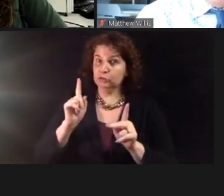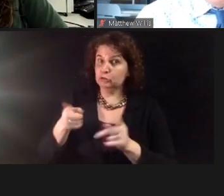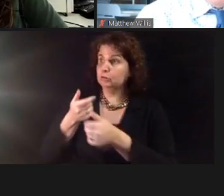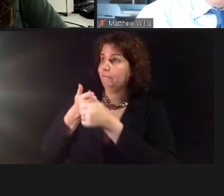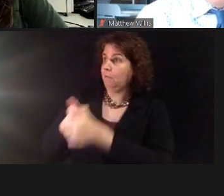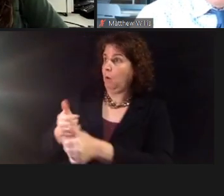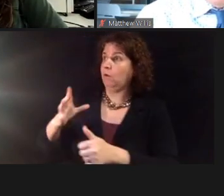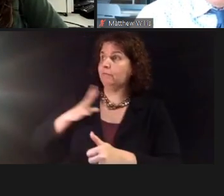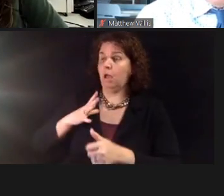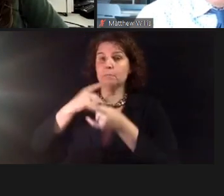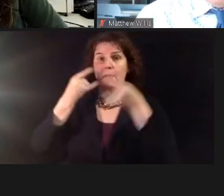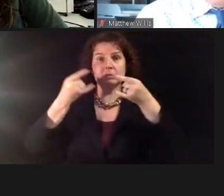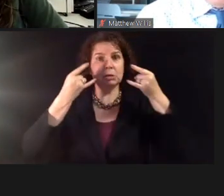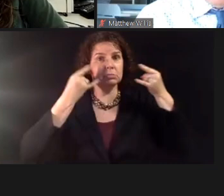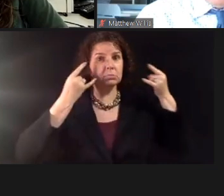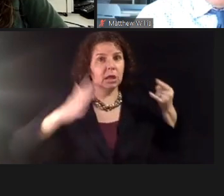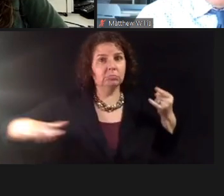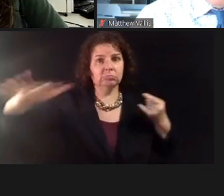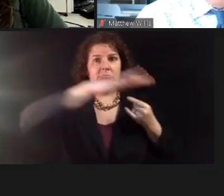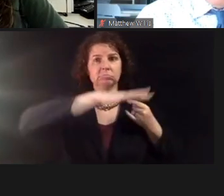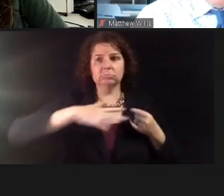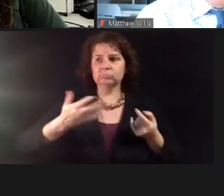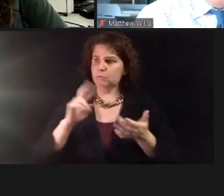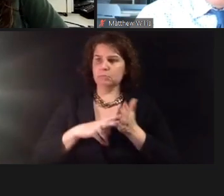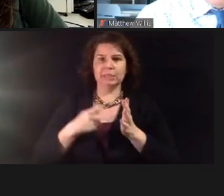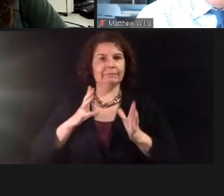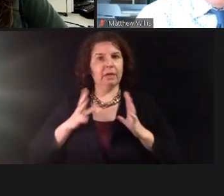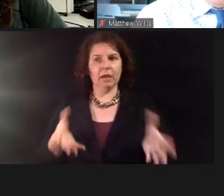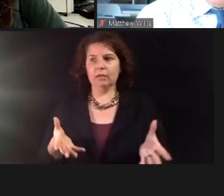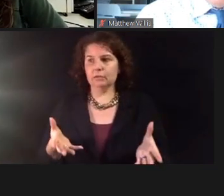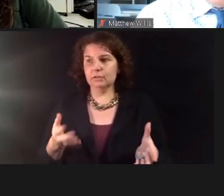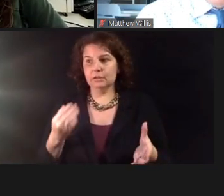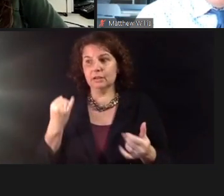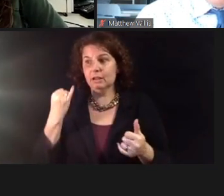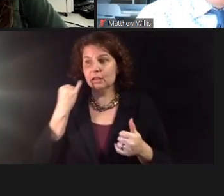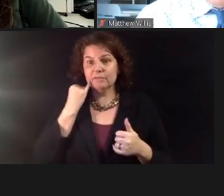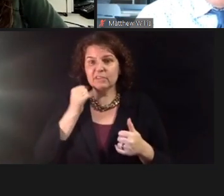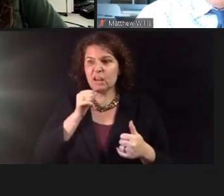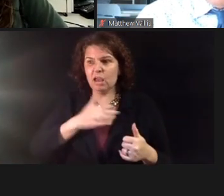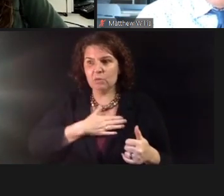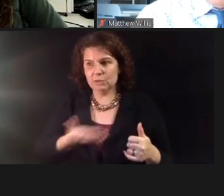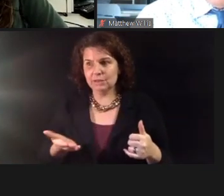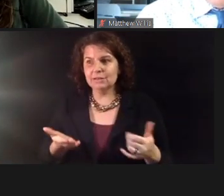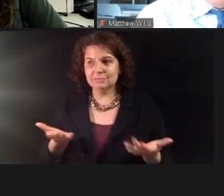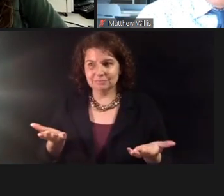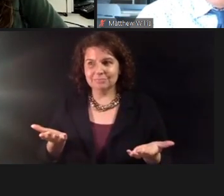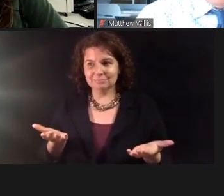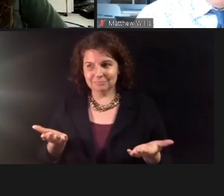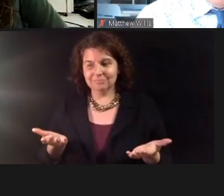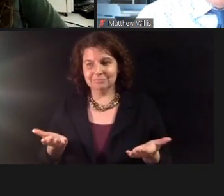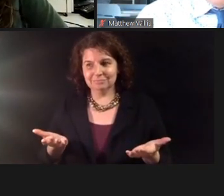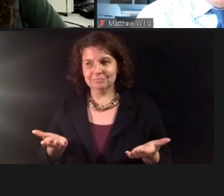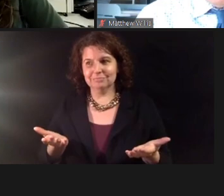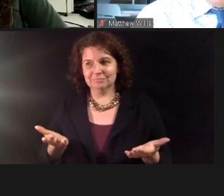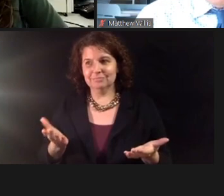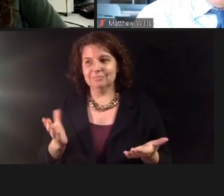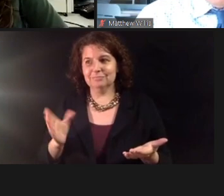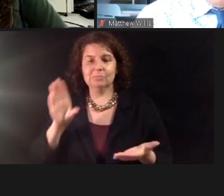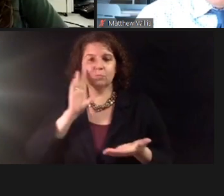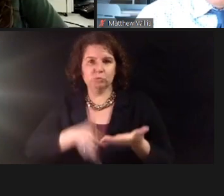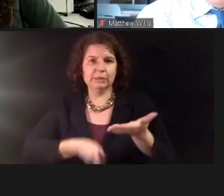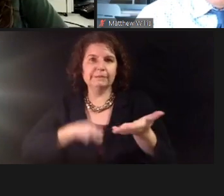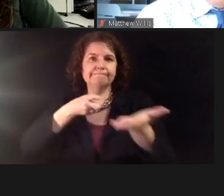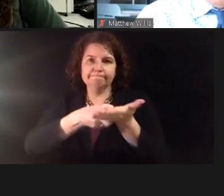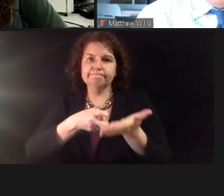on. In the event that they cannot get compliance, then that would be the event that they would potentially use a citation. To date,